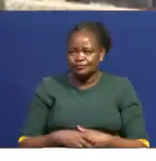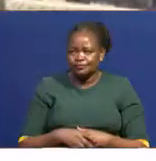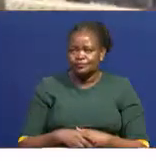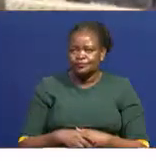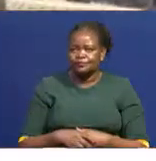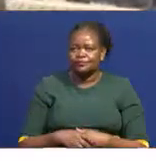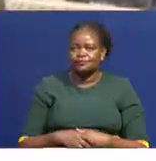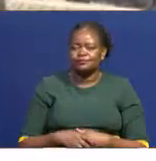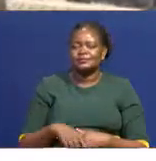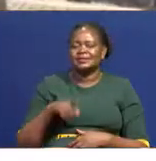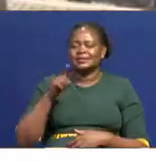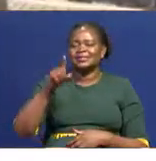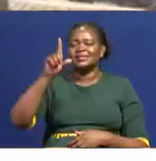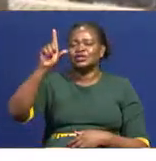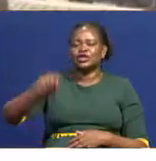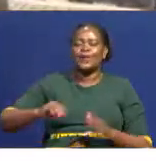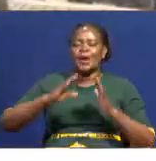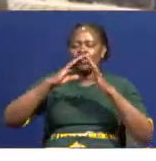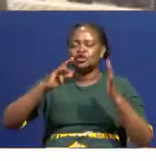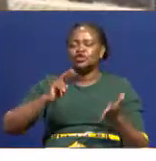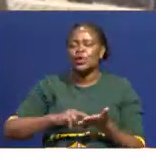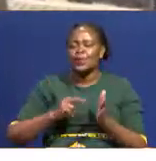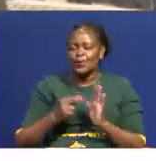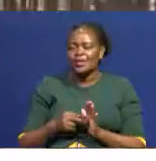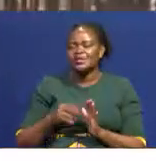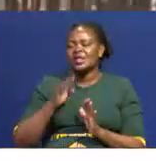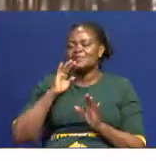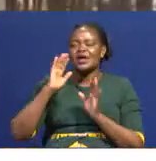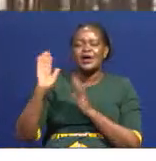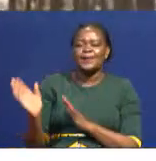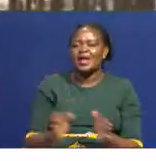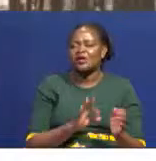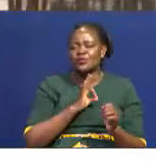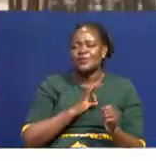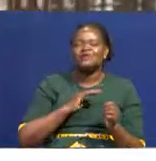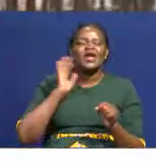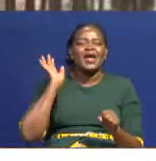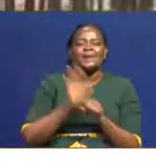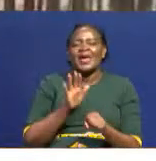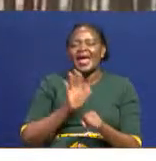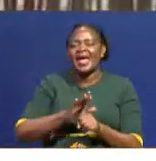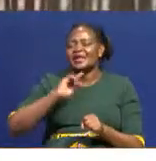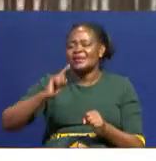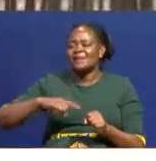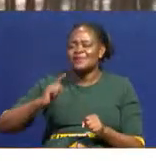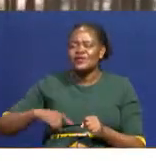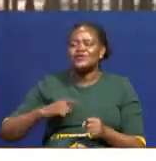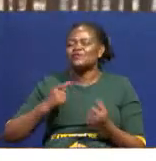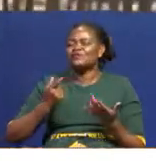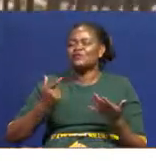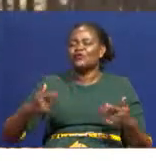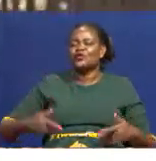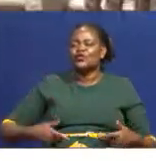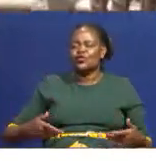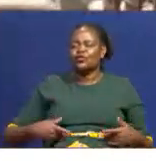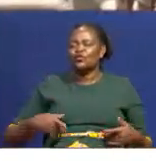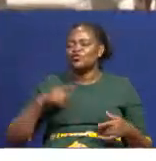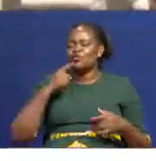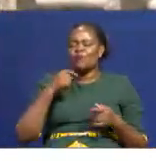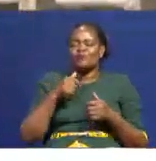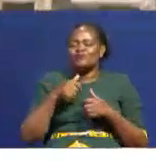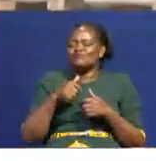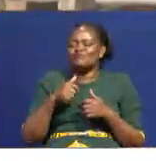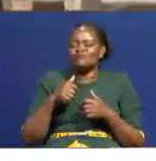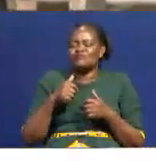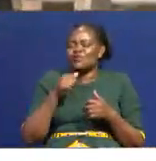Gachagua says the flagship affordable housing project has been designed to benefit millions of jobless skilled youth who have been deprived of work